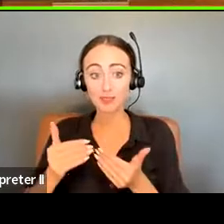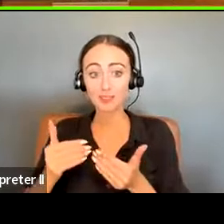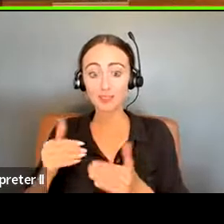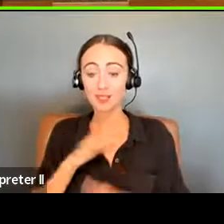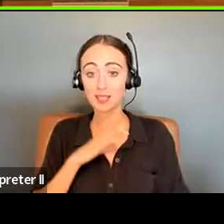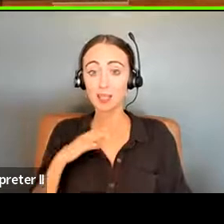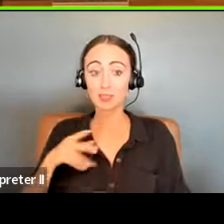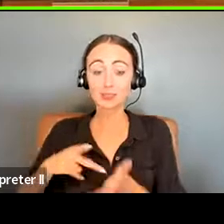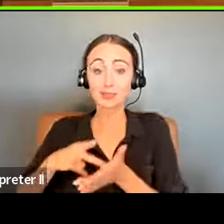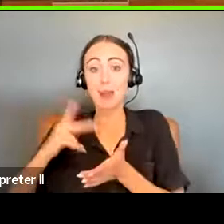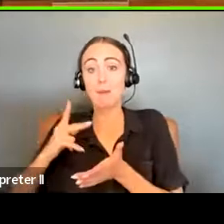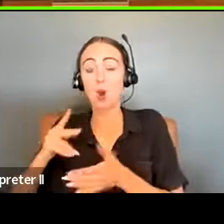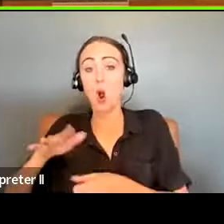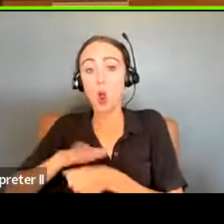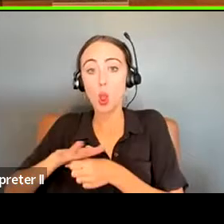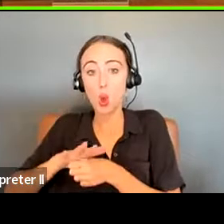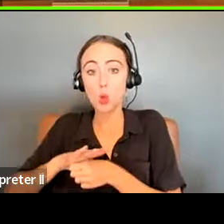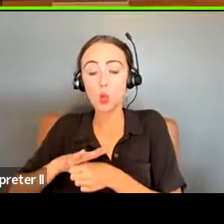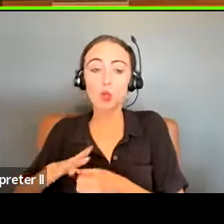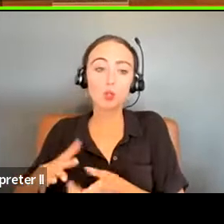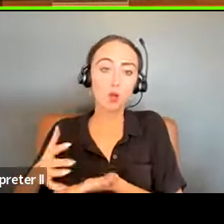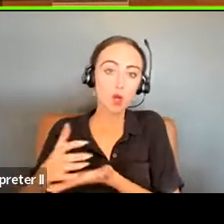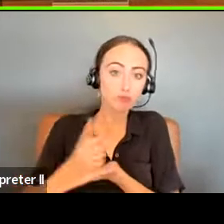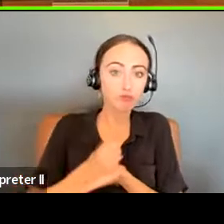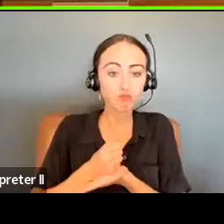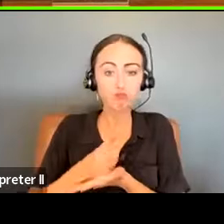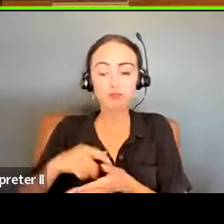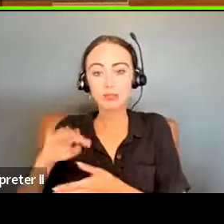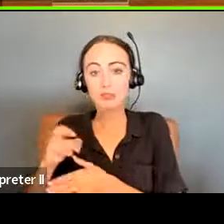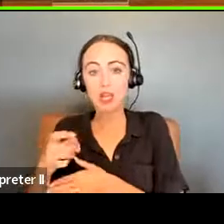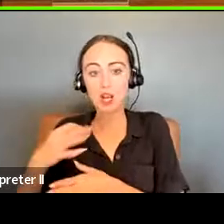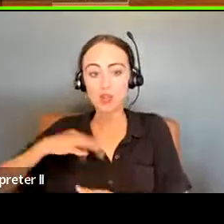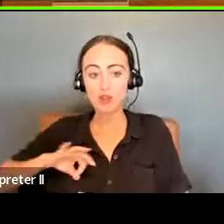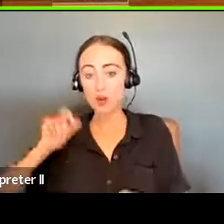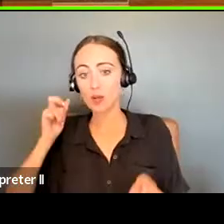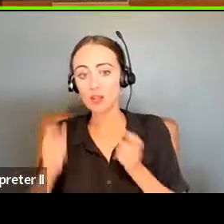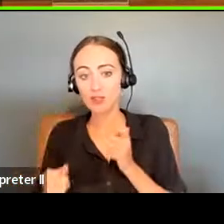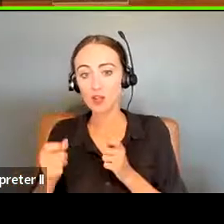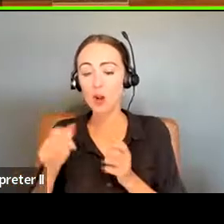our local earned income tax credit, and we took that opportunity to convert our local